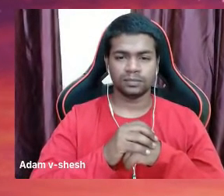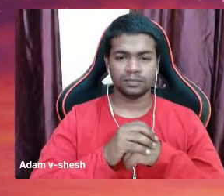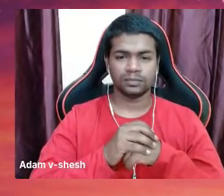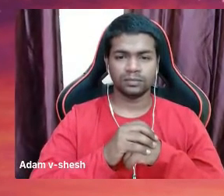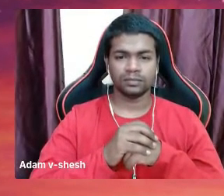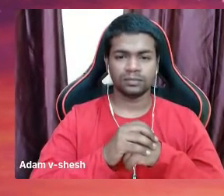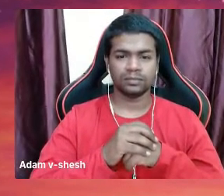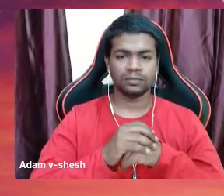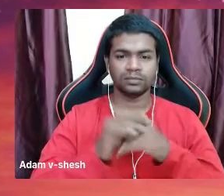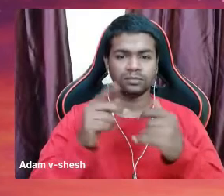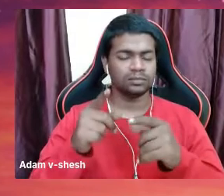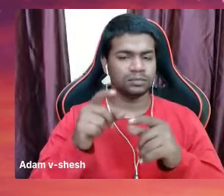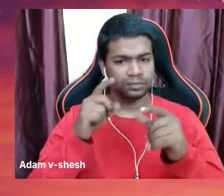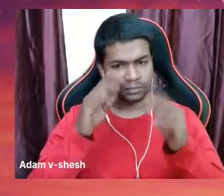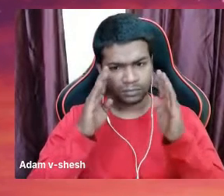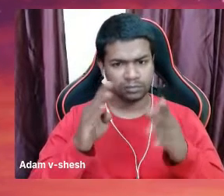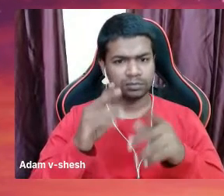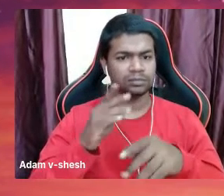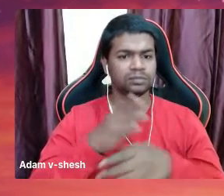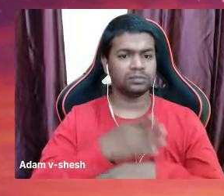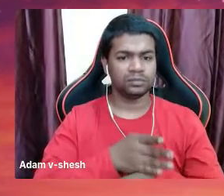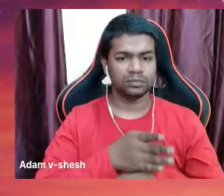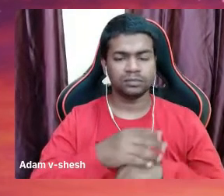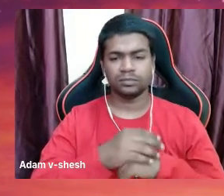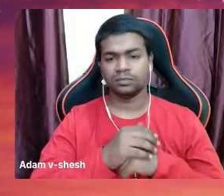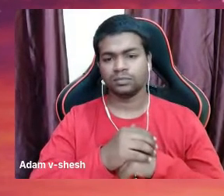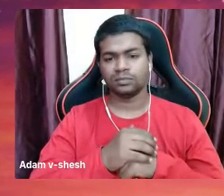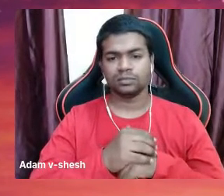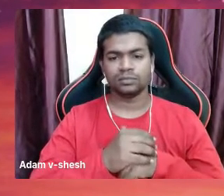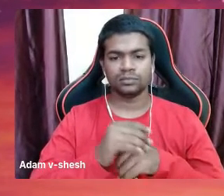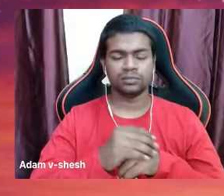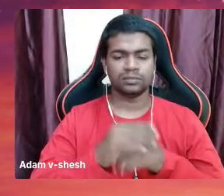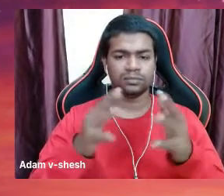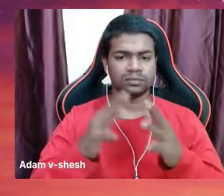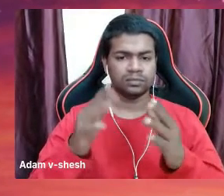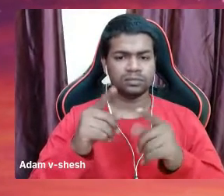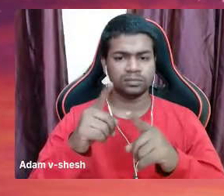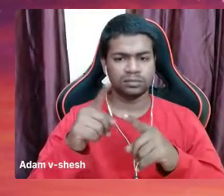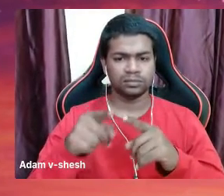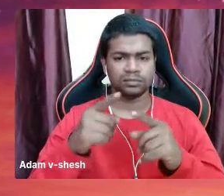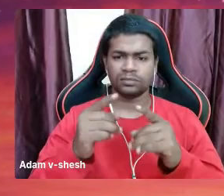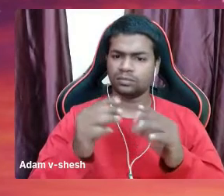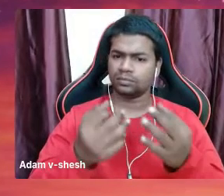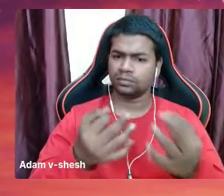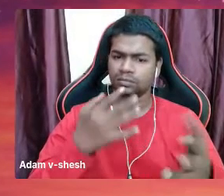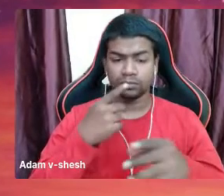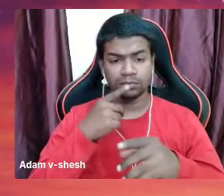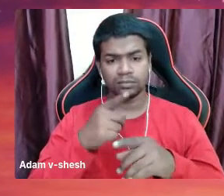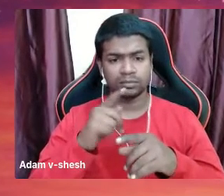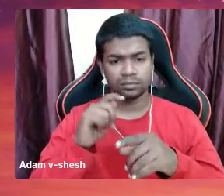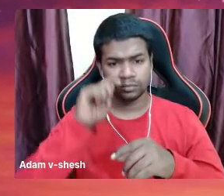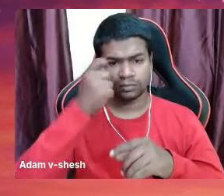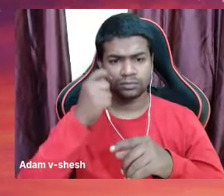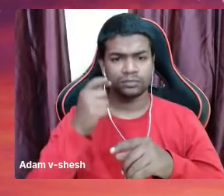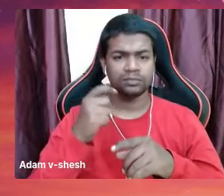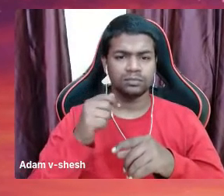Yet, I think the concern there or the risk there is that we risk losing a lot of this talent to foreign companies only, right? Or